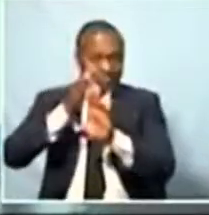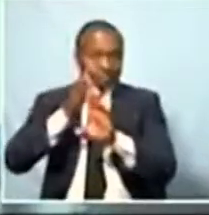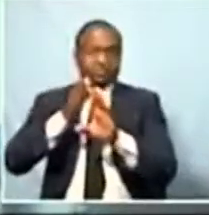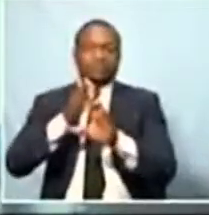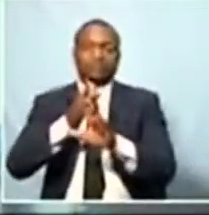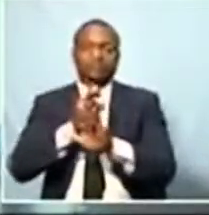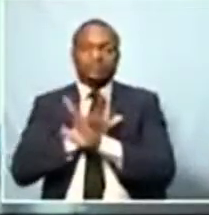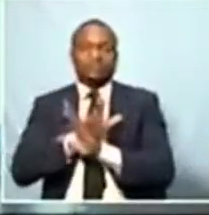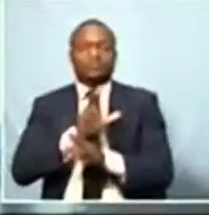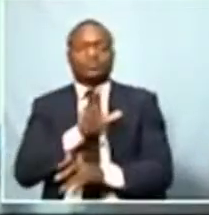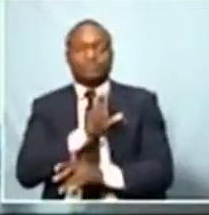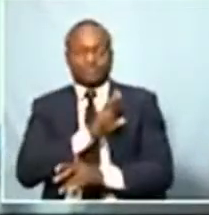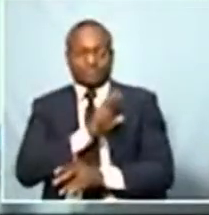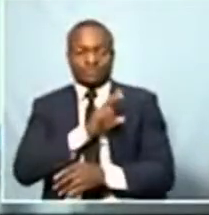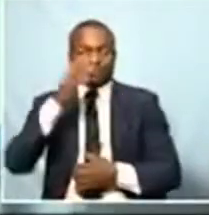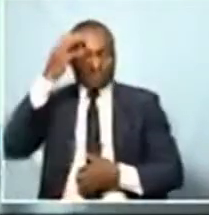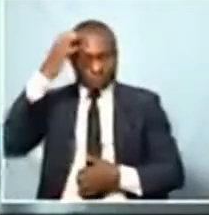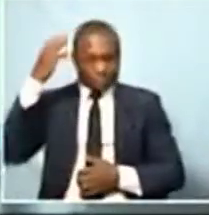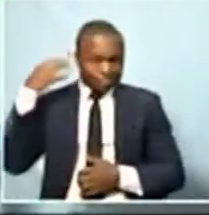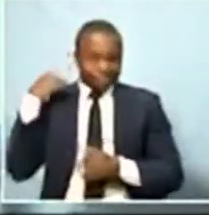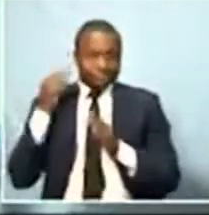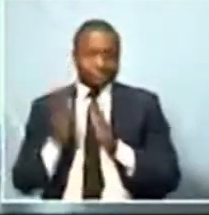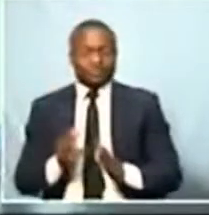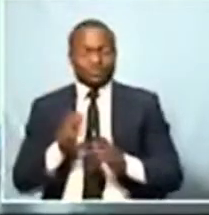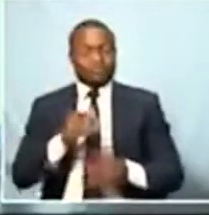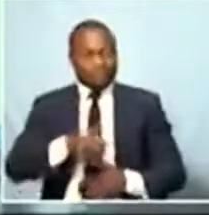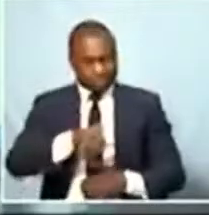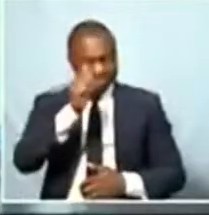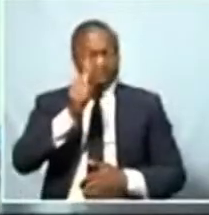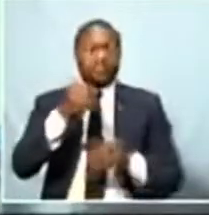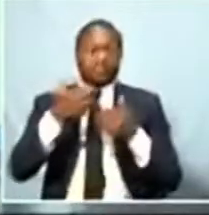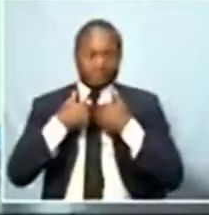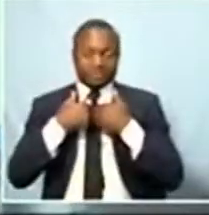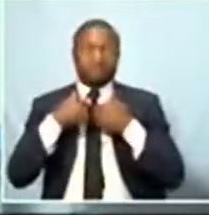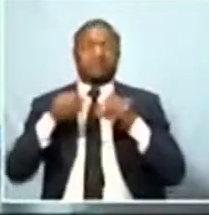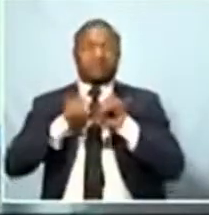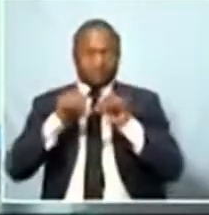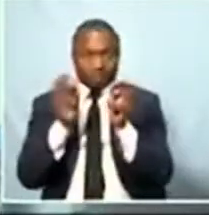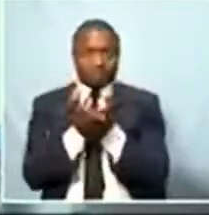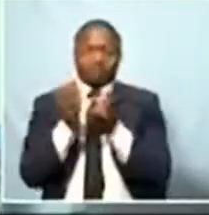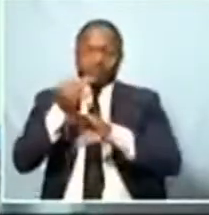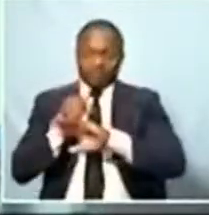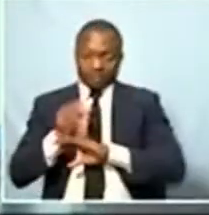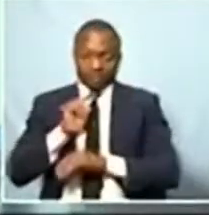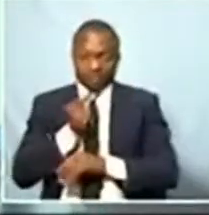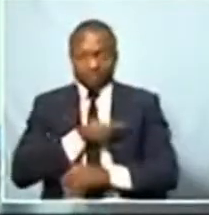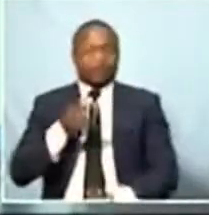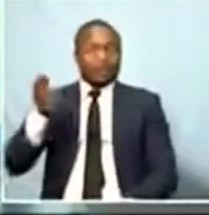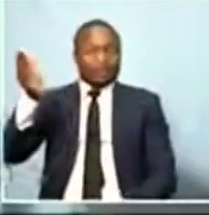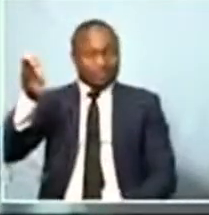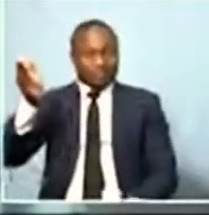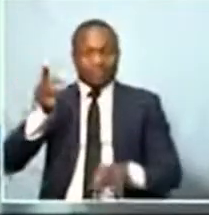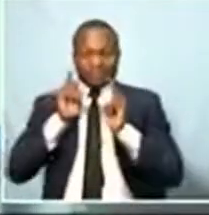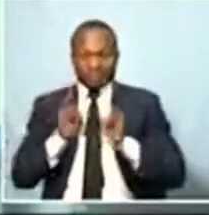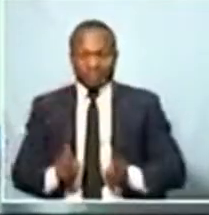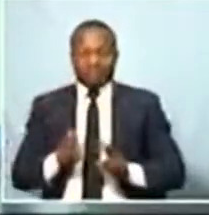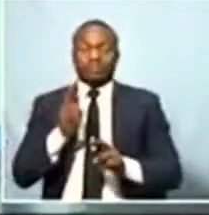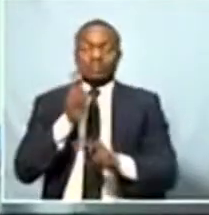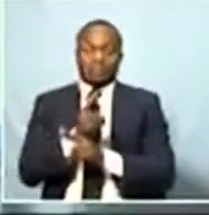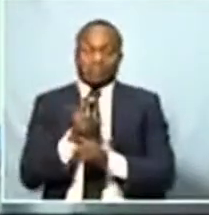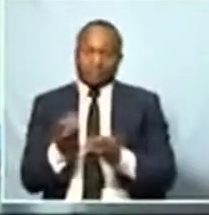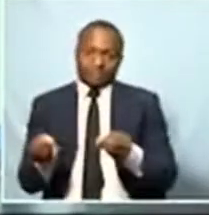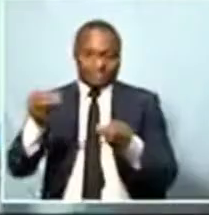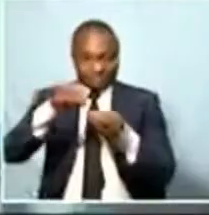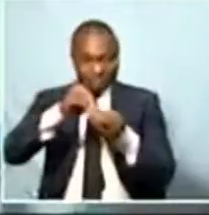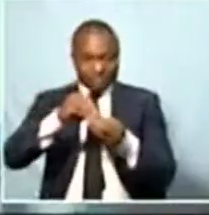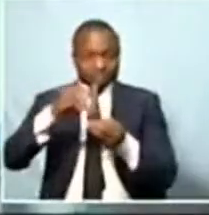officers, and them themselves have had workshops where they've invited us to make presentations on human rights. In addition to that,